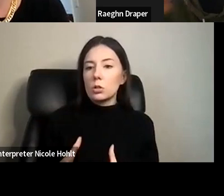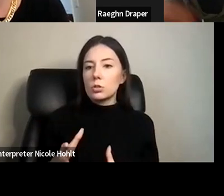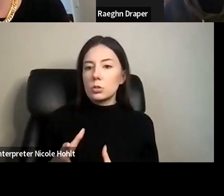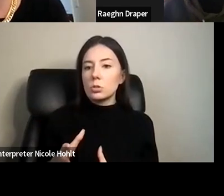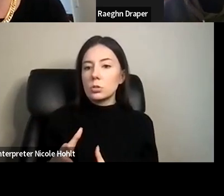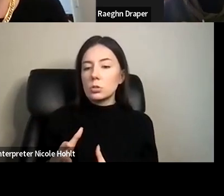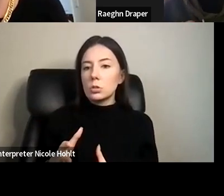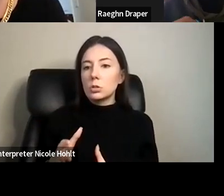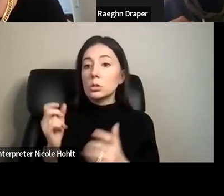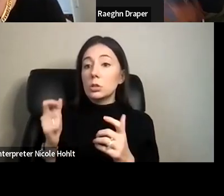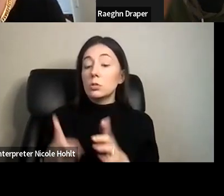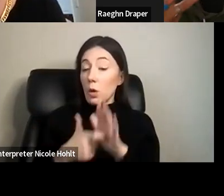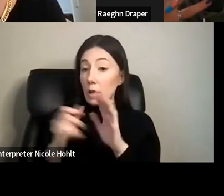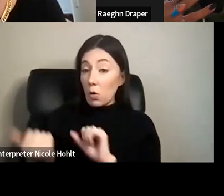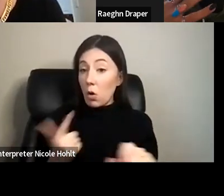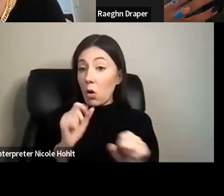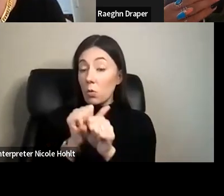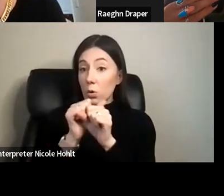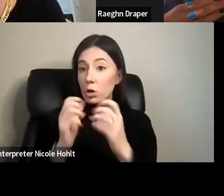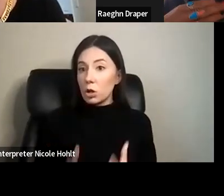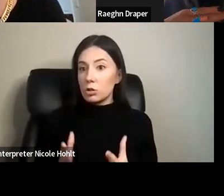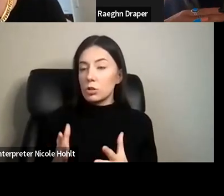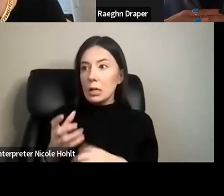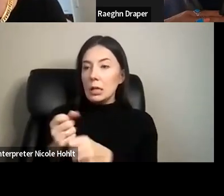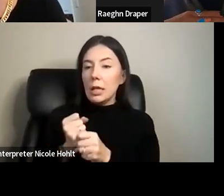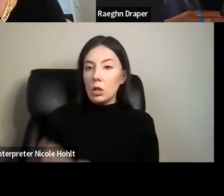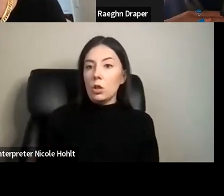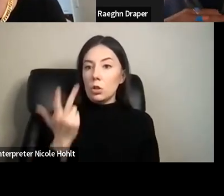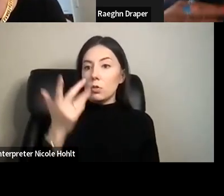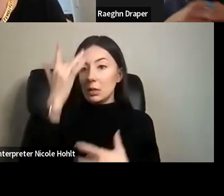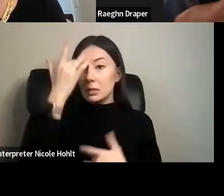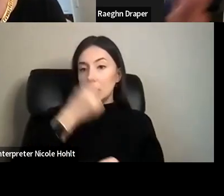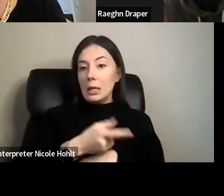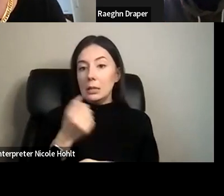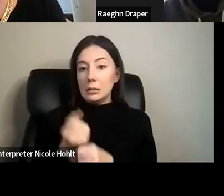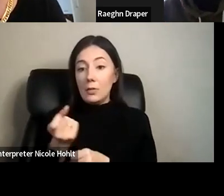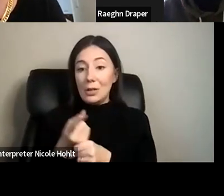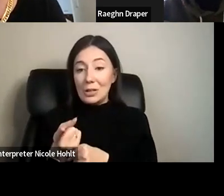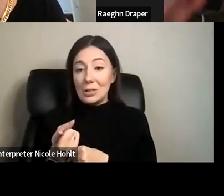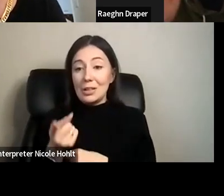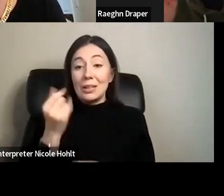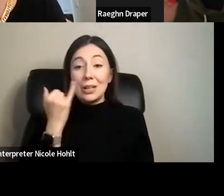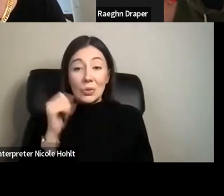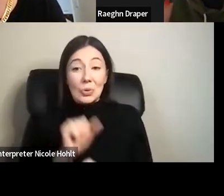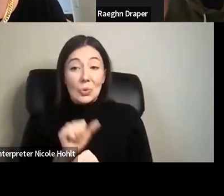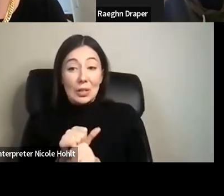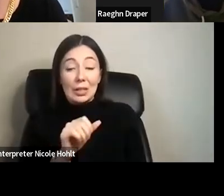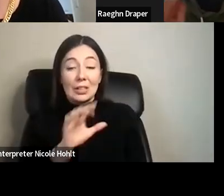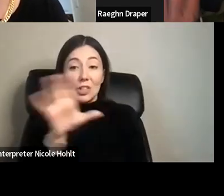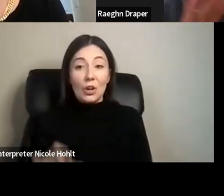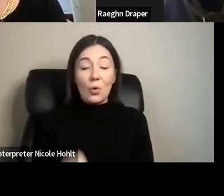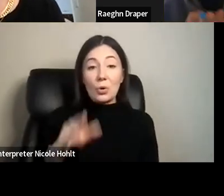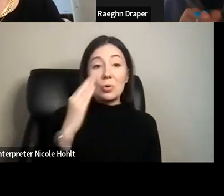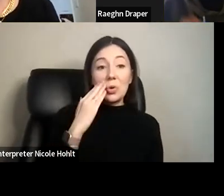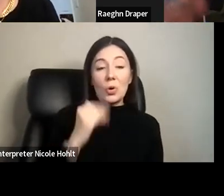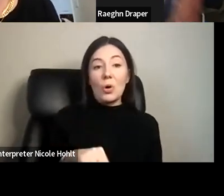it is mandated that all restaurant workers receive 3 sick days a year. So if you work in Chicago, or if you know a restaurant worker in Chicago and they